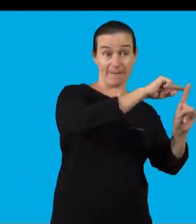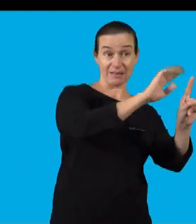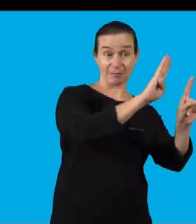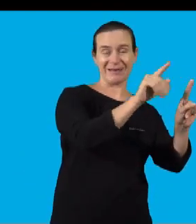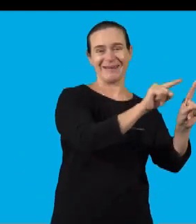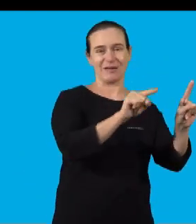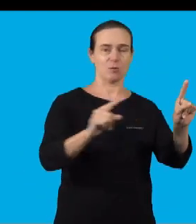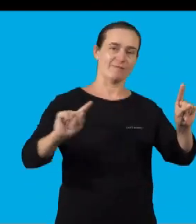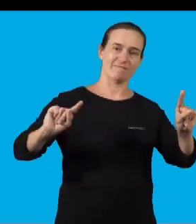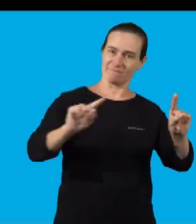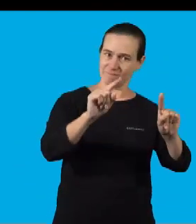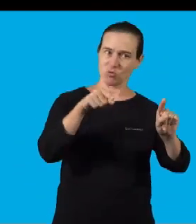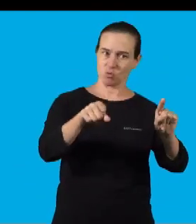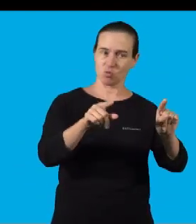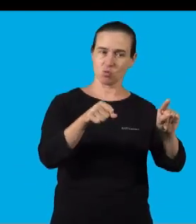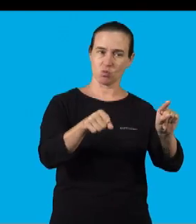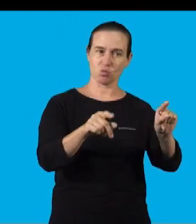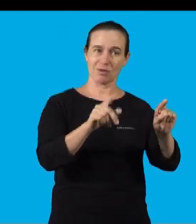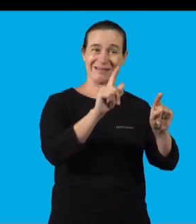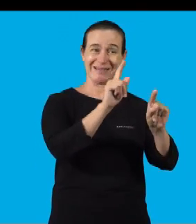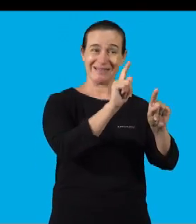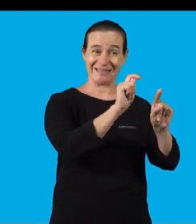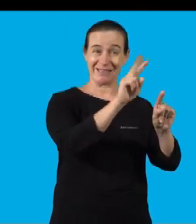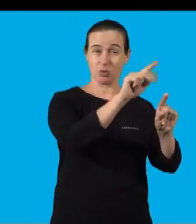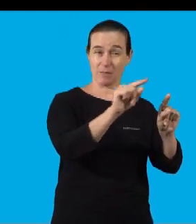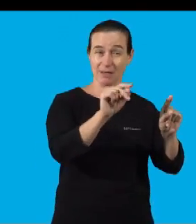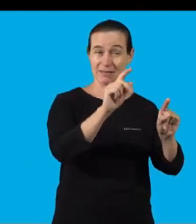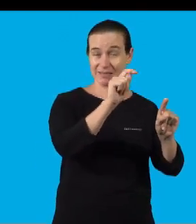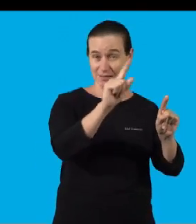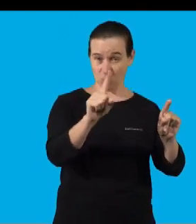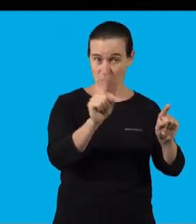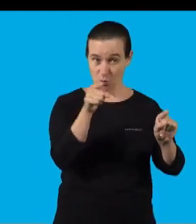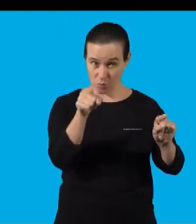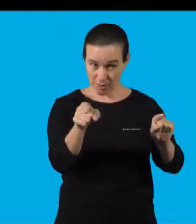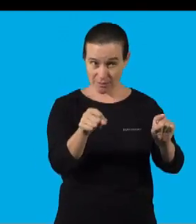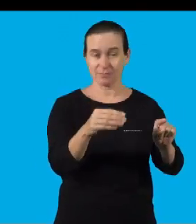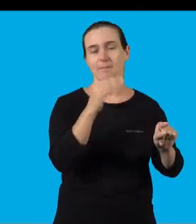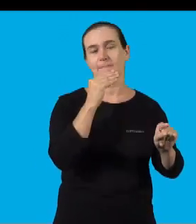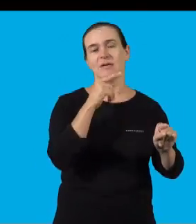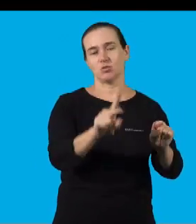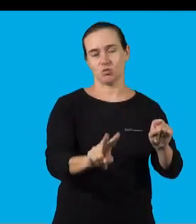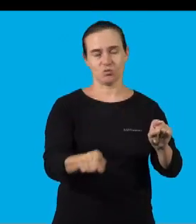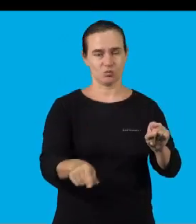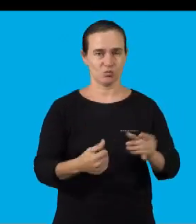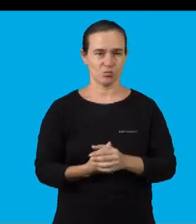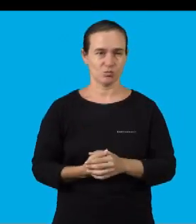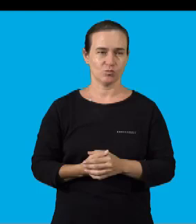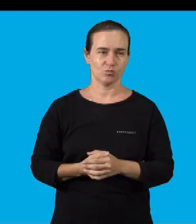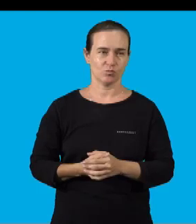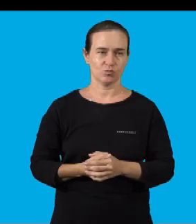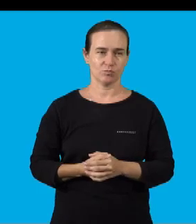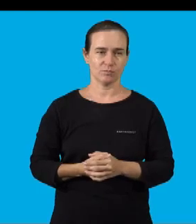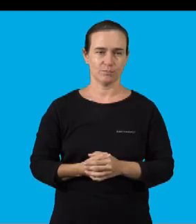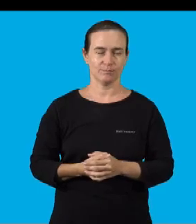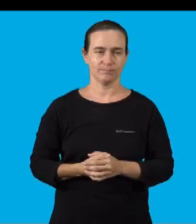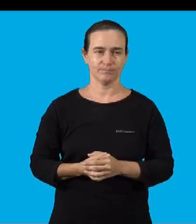b will be equals to our T2 minus our T1, and in this case, that is our 2. And